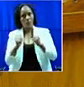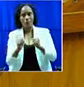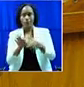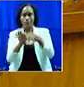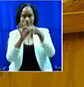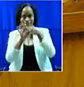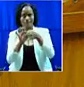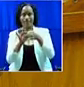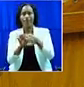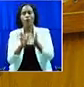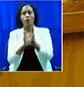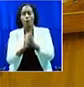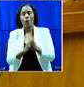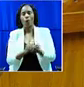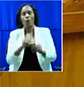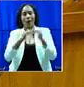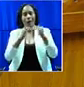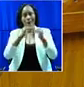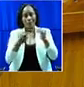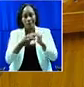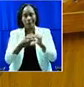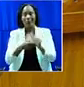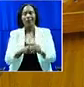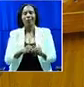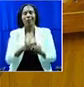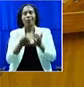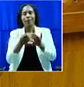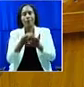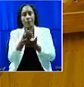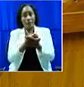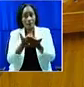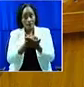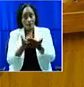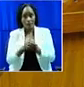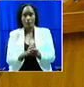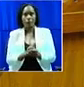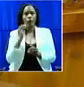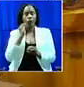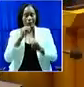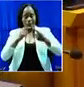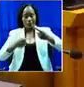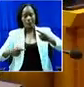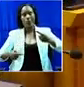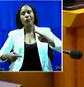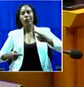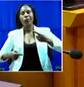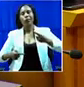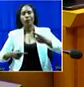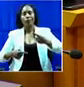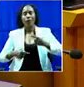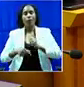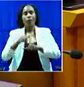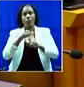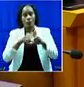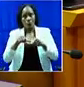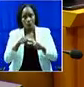recovery. We know from the examples of several other countries that social compacts